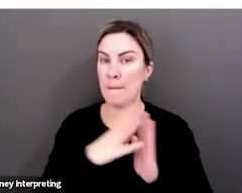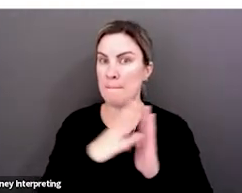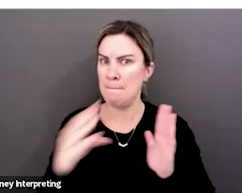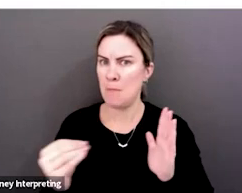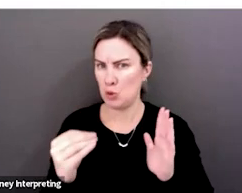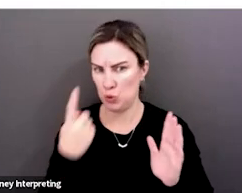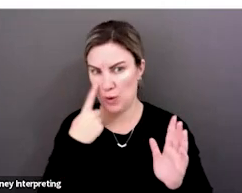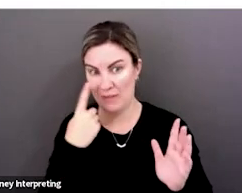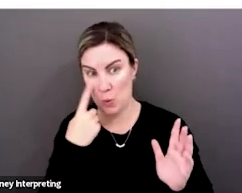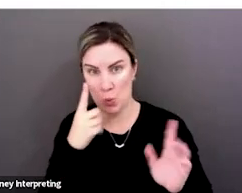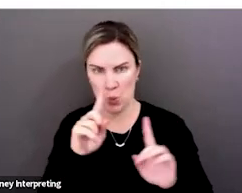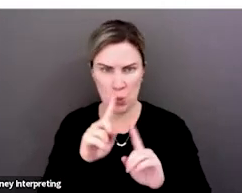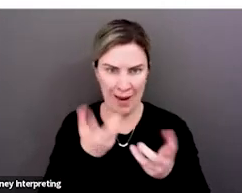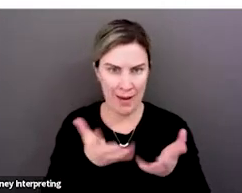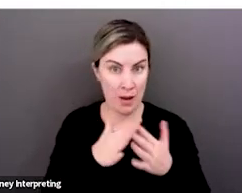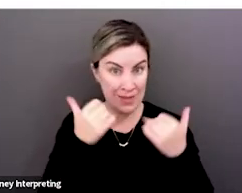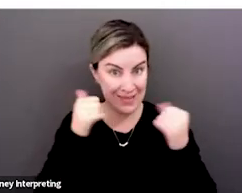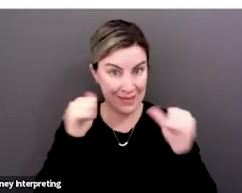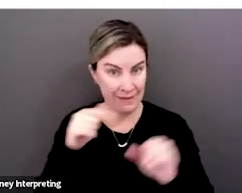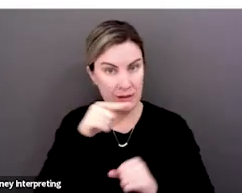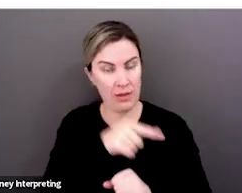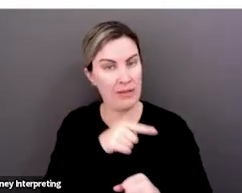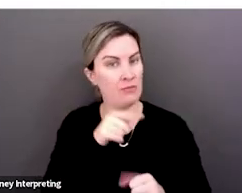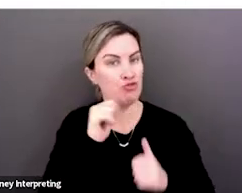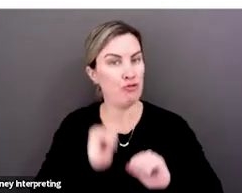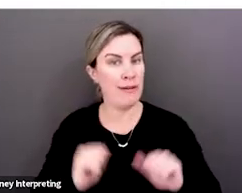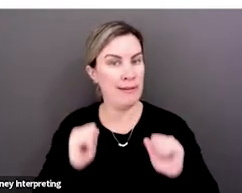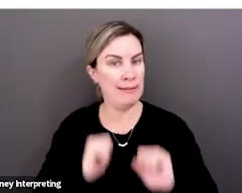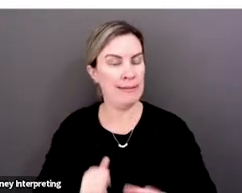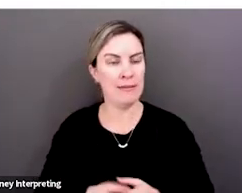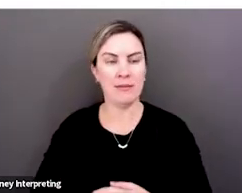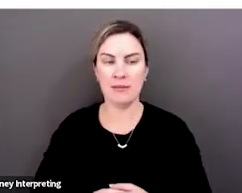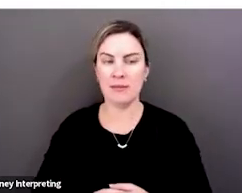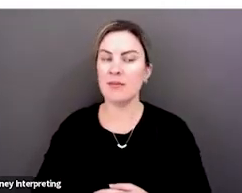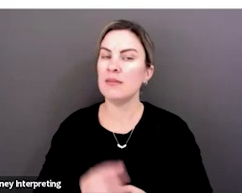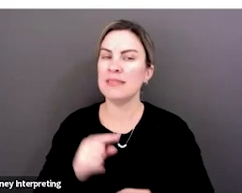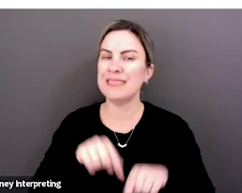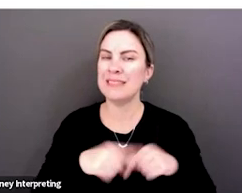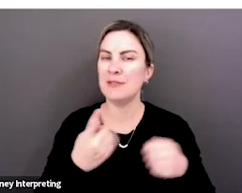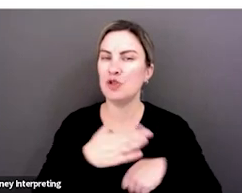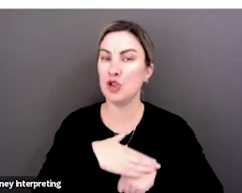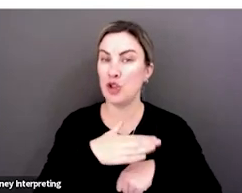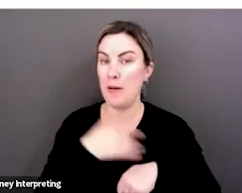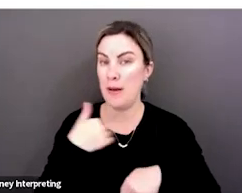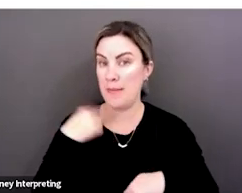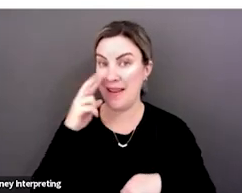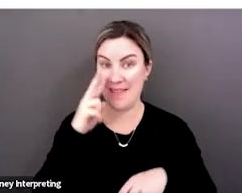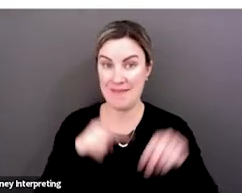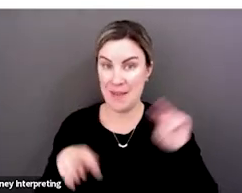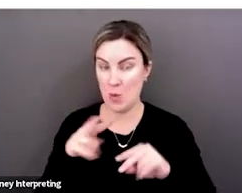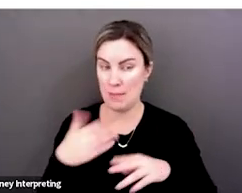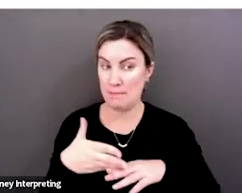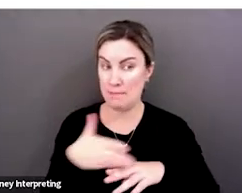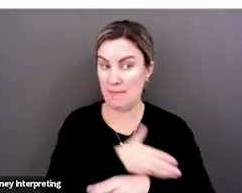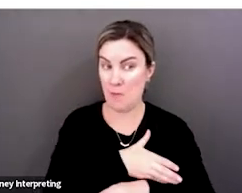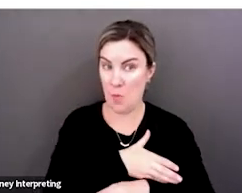this evaluation. And you can see multiple time points where we do evaluate this course, one being before someone starts